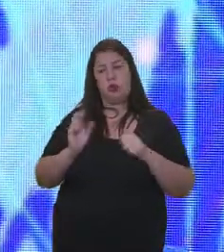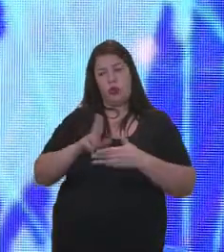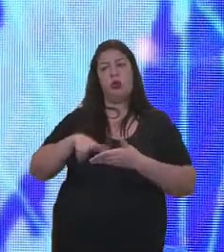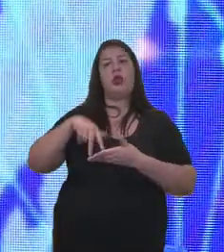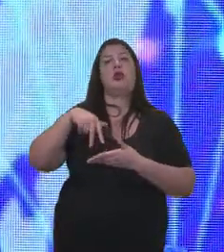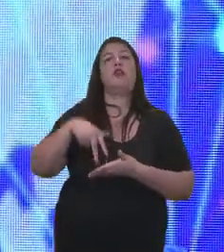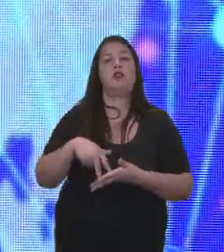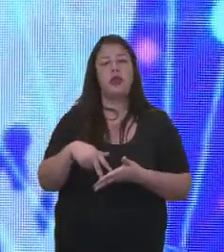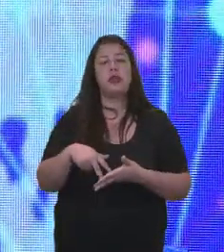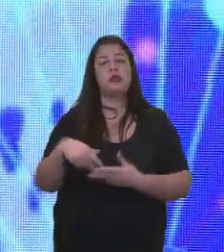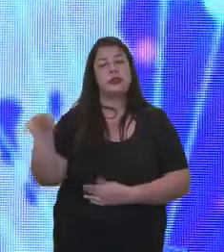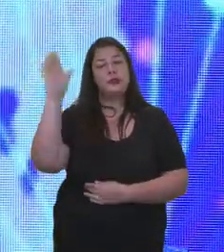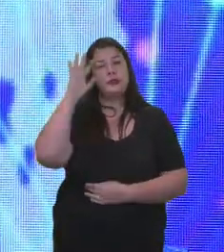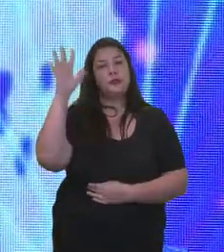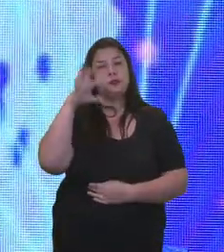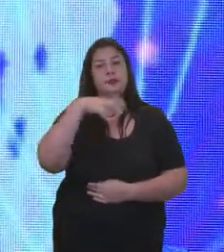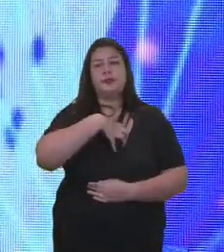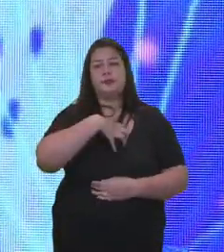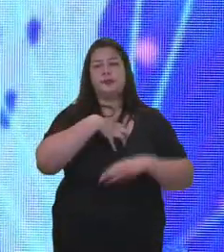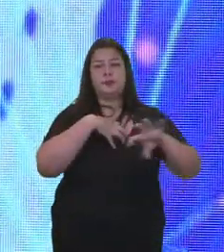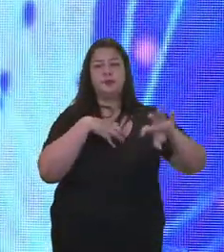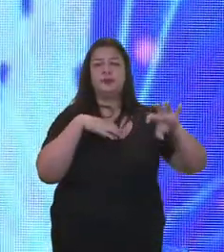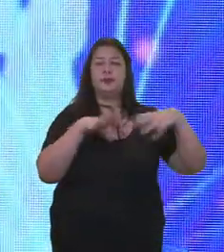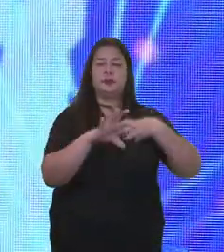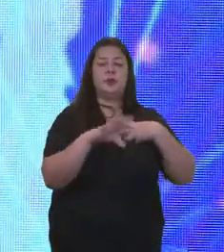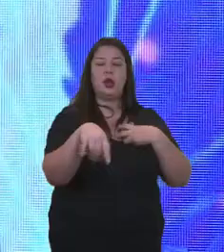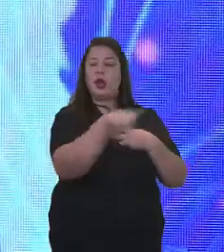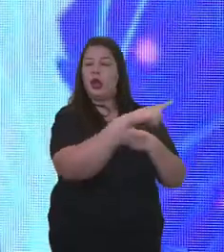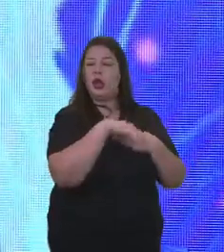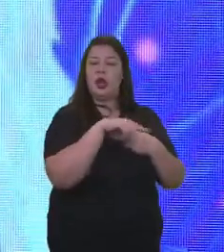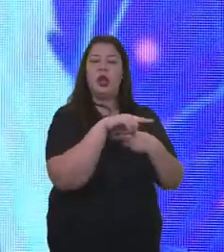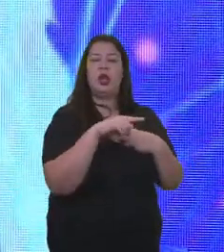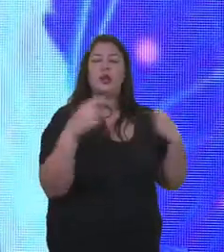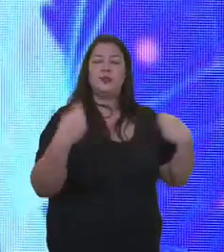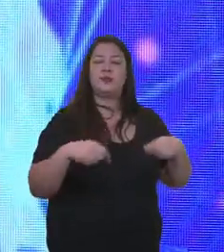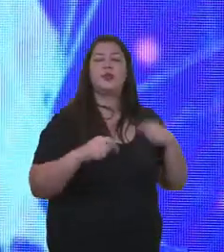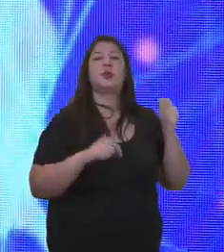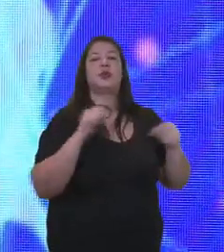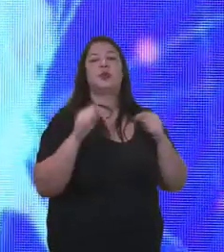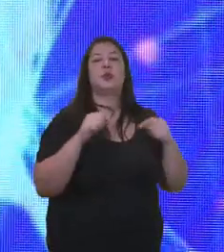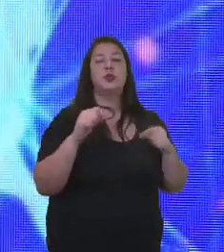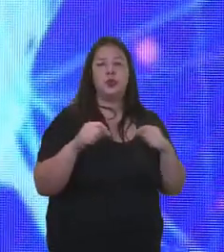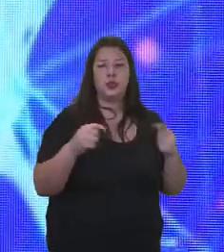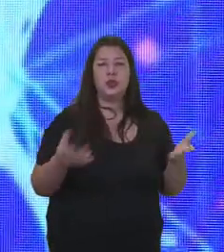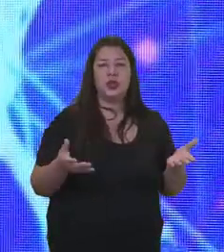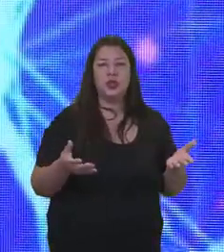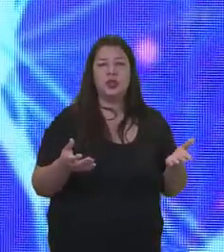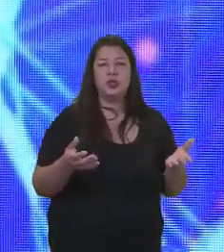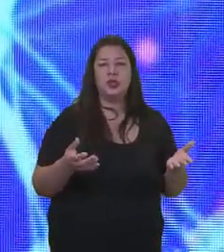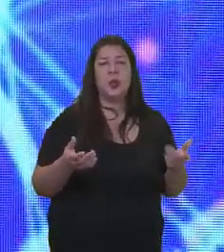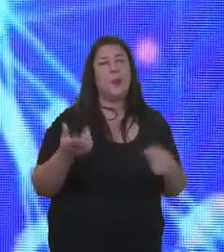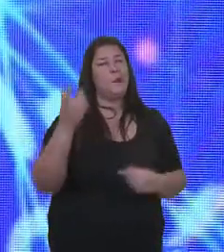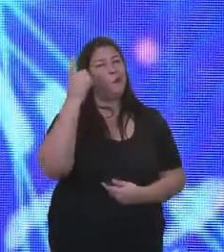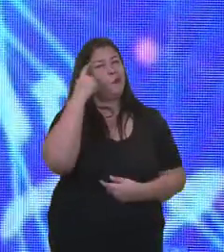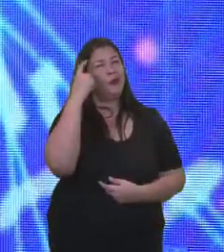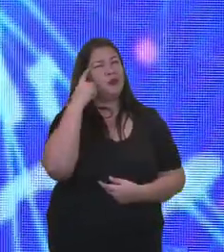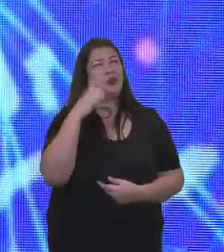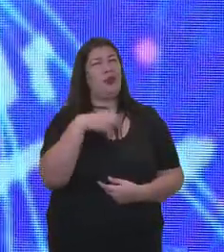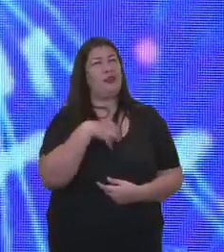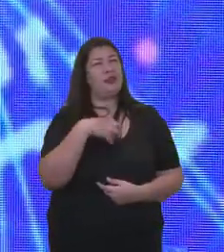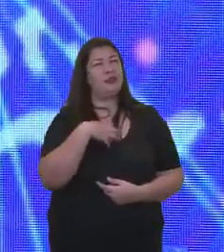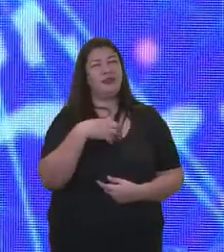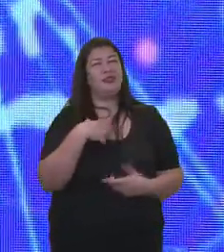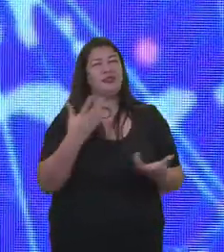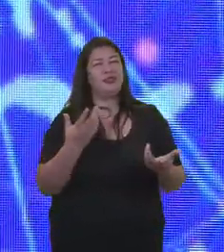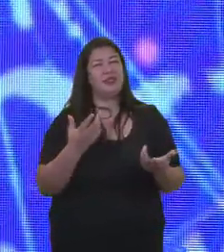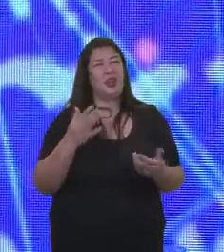neck test to understand how vulnerable is your environment. And if as much of your